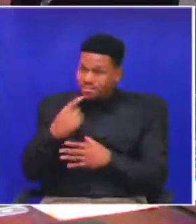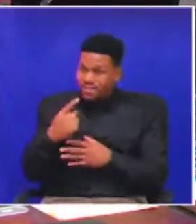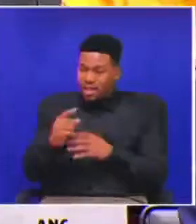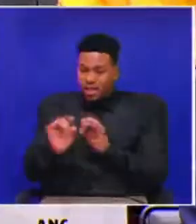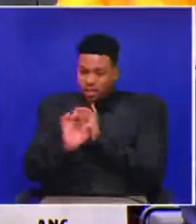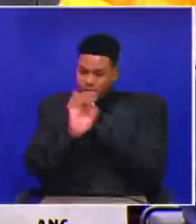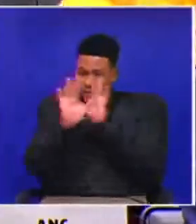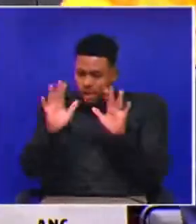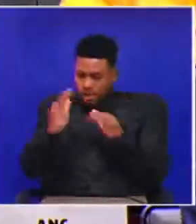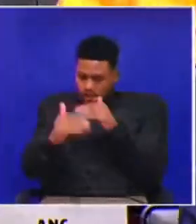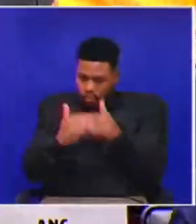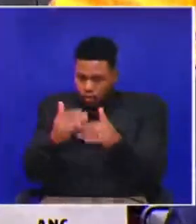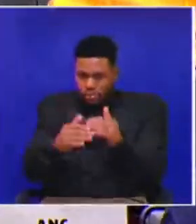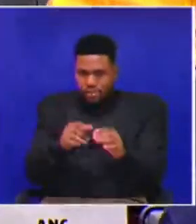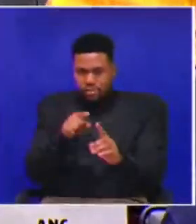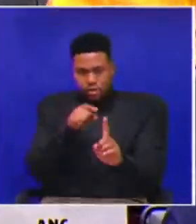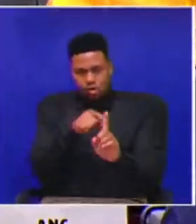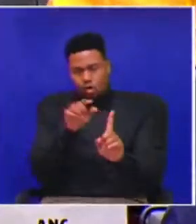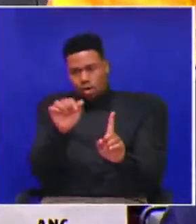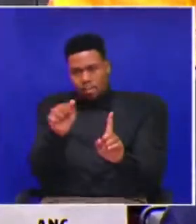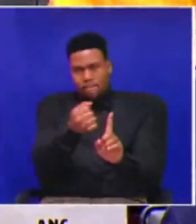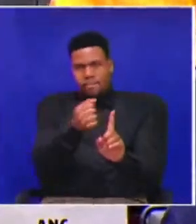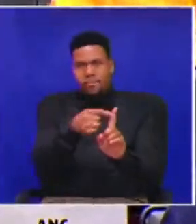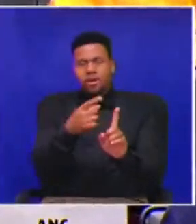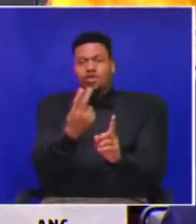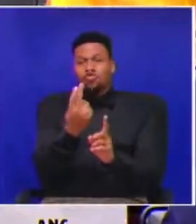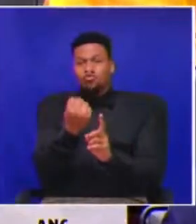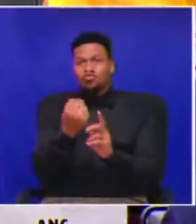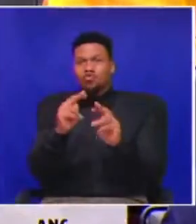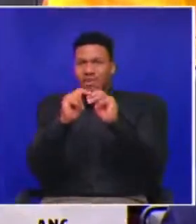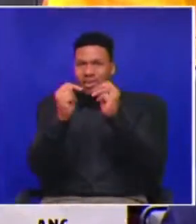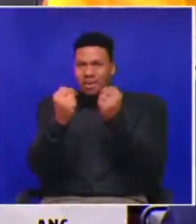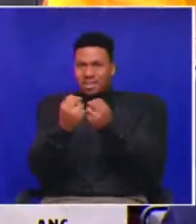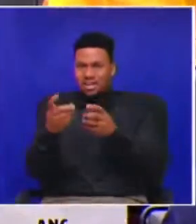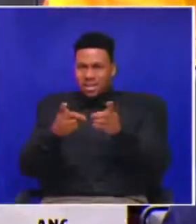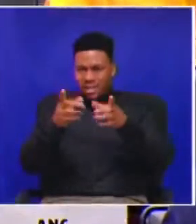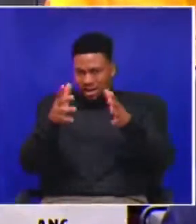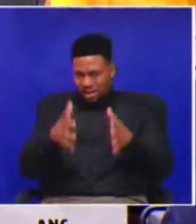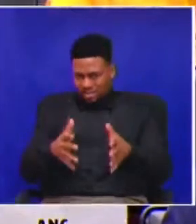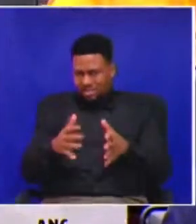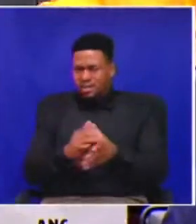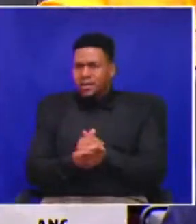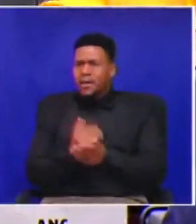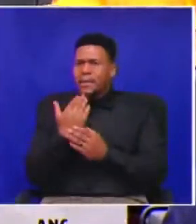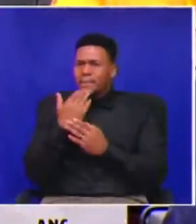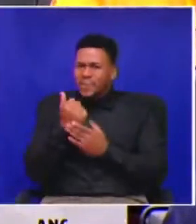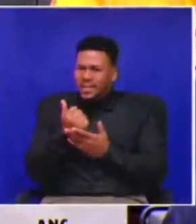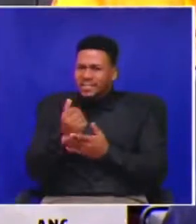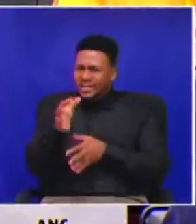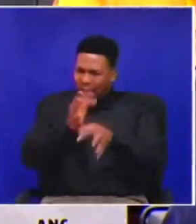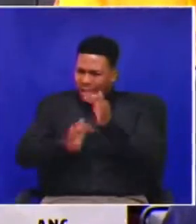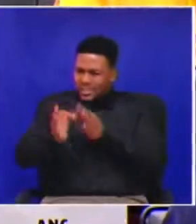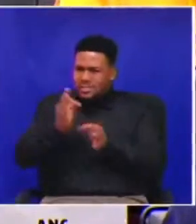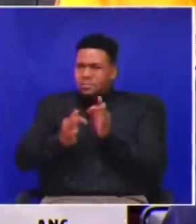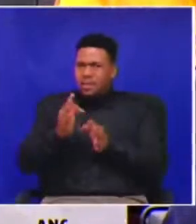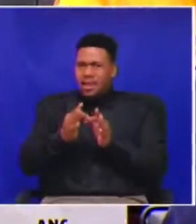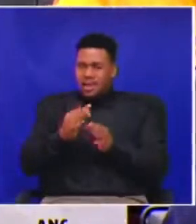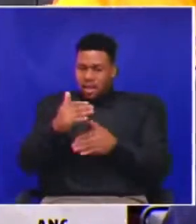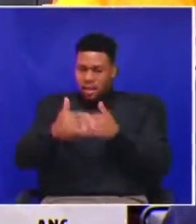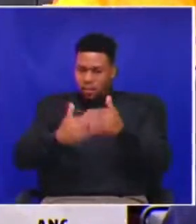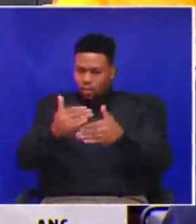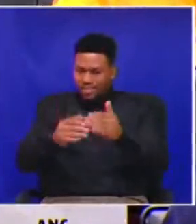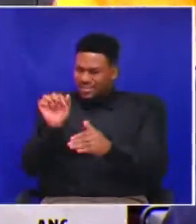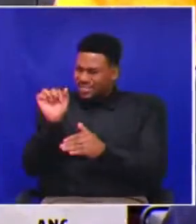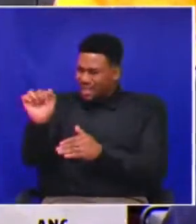the appointment of the new National Director of Public Prosecutions, could you please share how this approach strengthens public confidence in the independence of